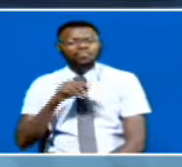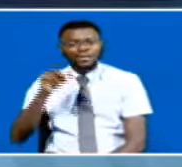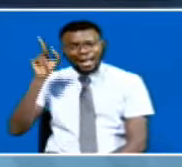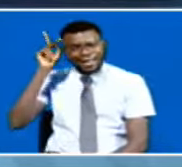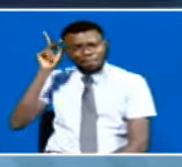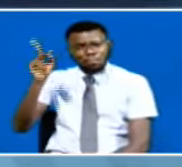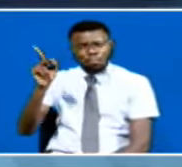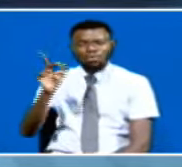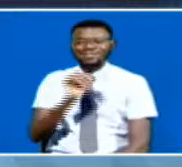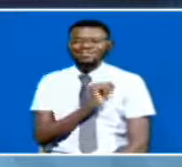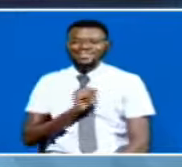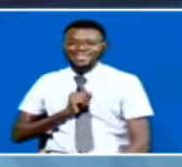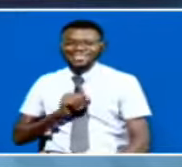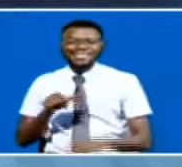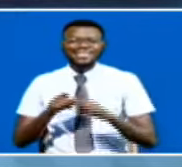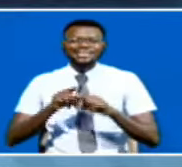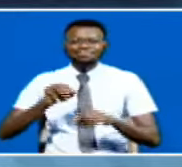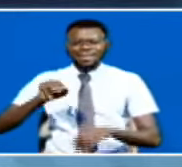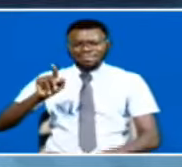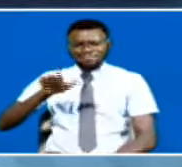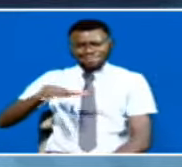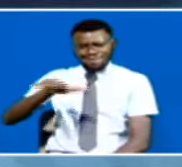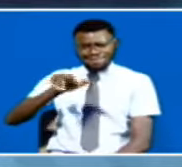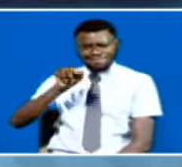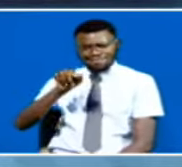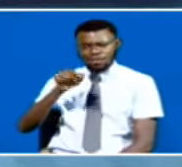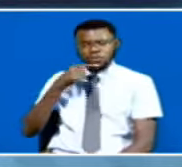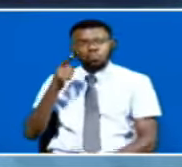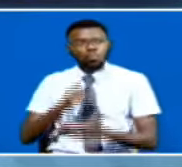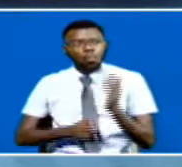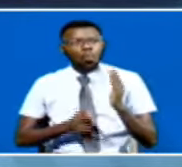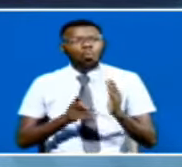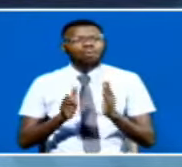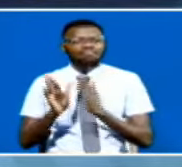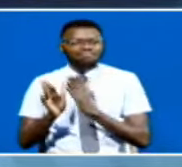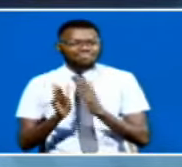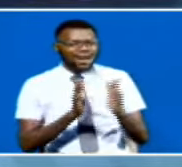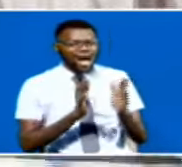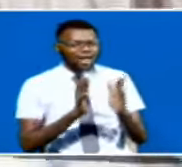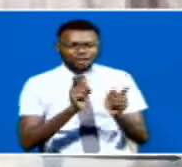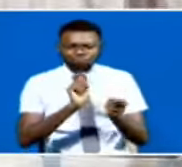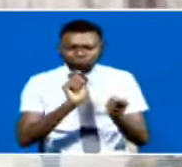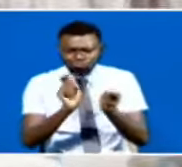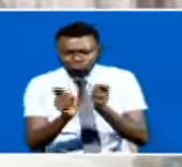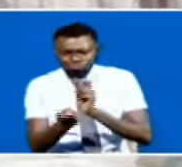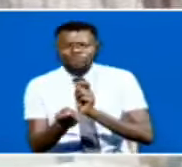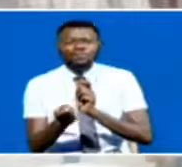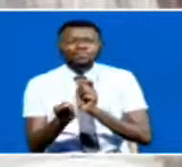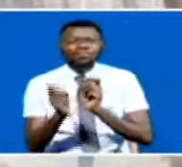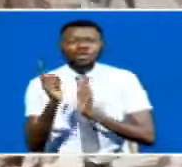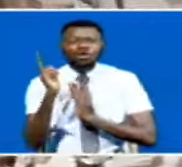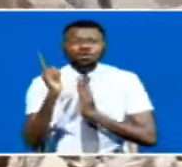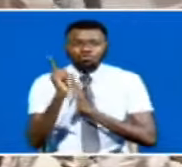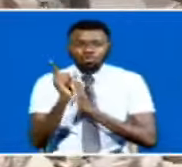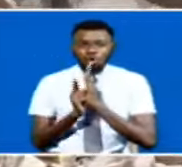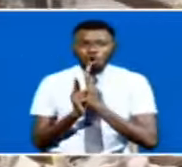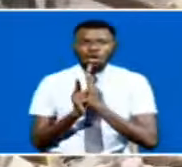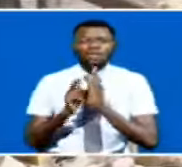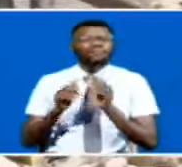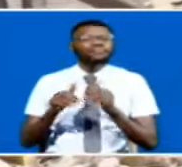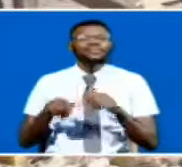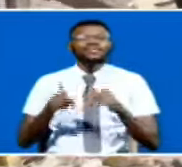Manyata MP Gitonga Mukunji said that they will move the amendments once Parliament resumes. They were speaking after conducting